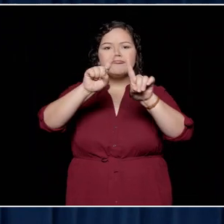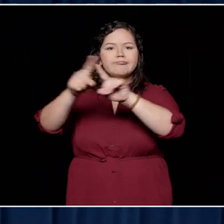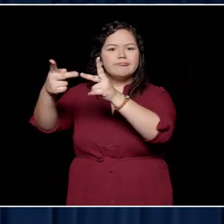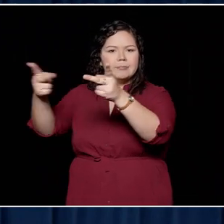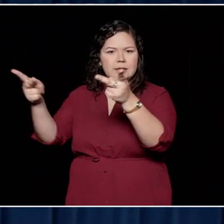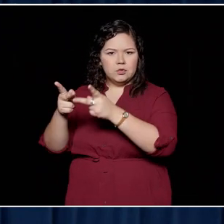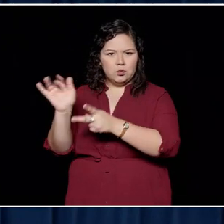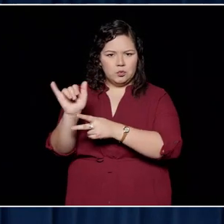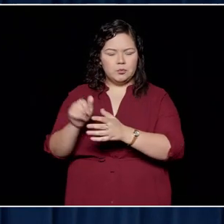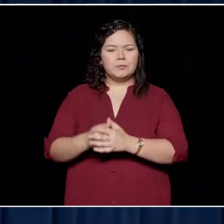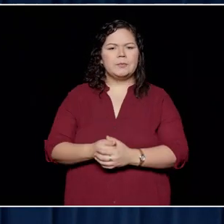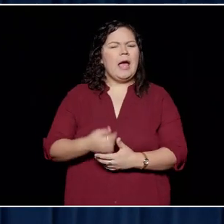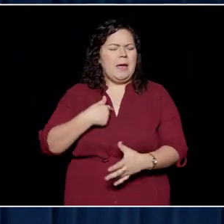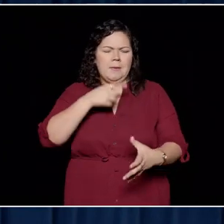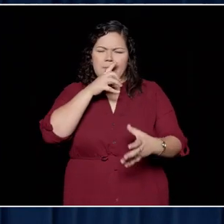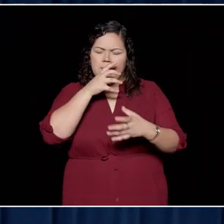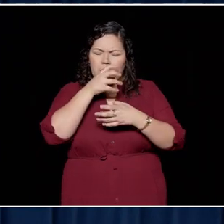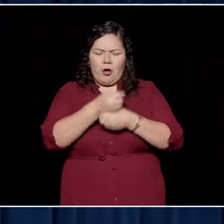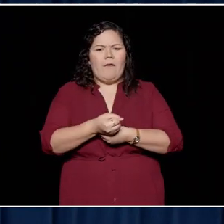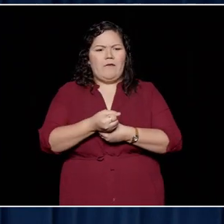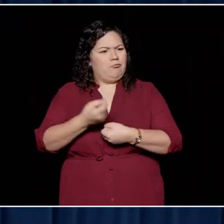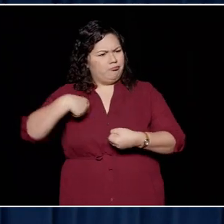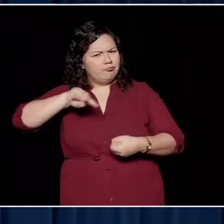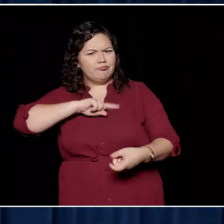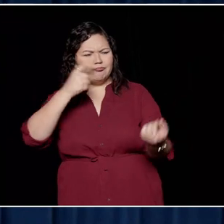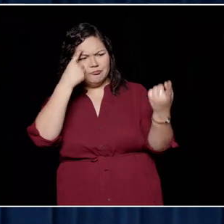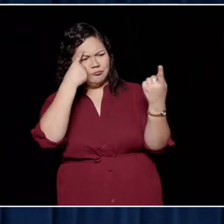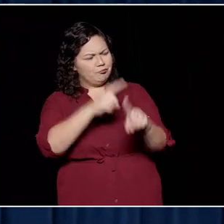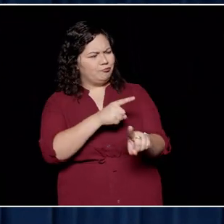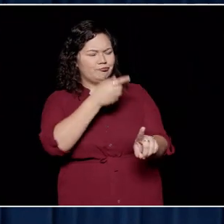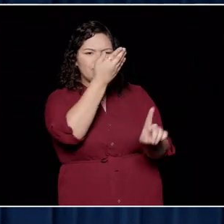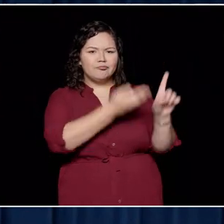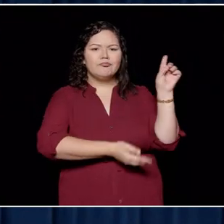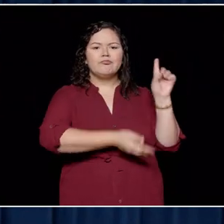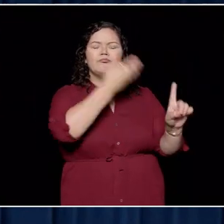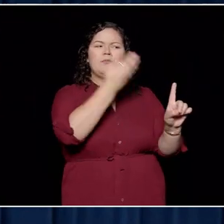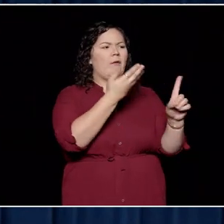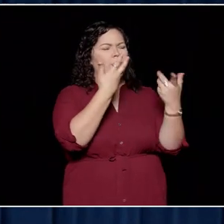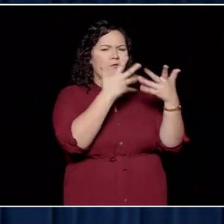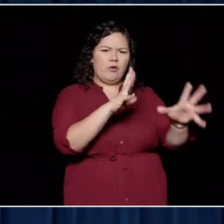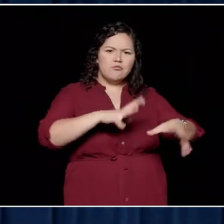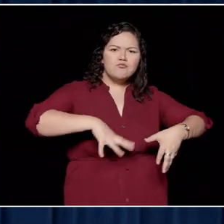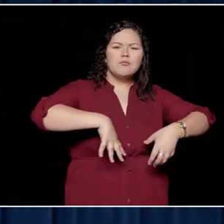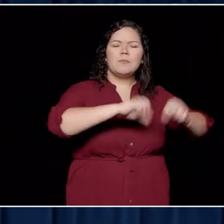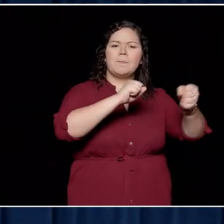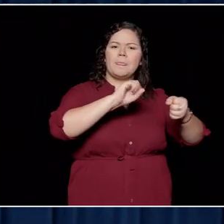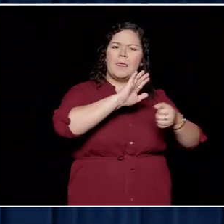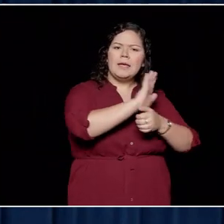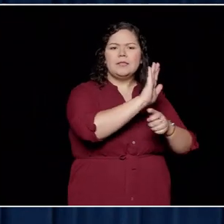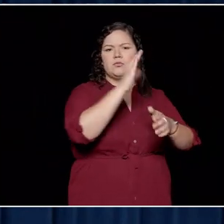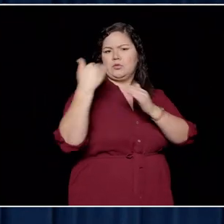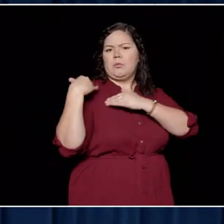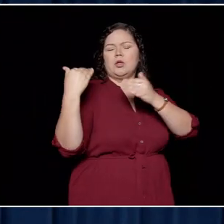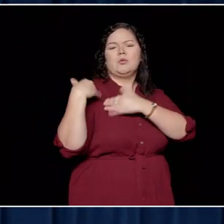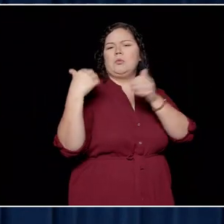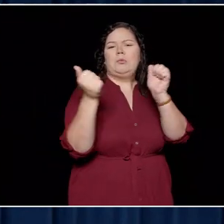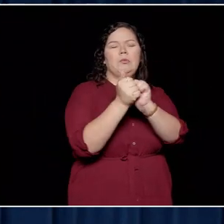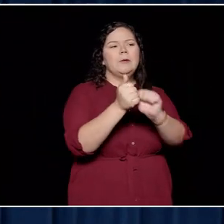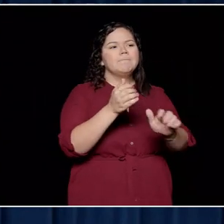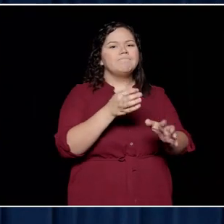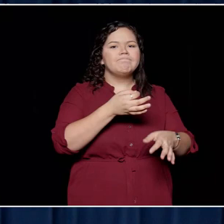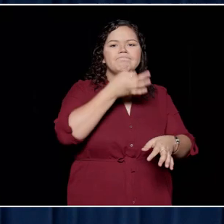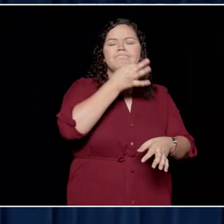Overall, I'm confident his colleagues would agree that Chancellor Gordon undertook his commitments as Chancellor with trademark